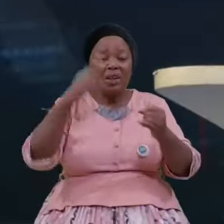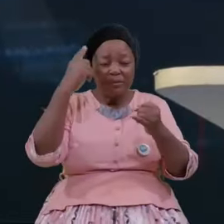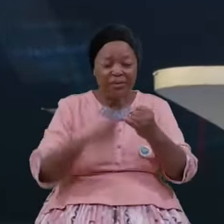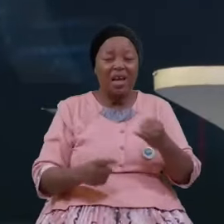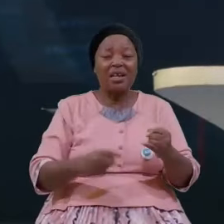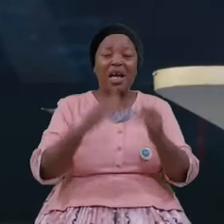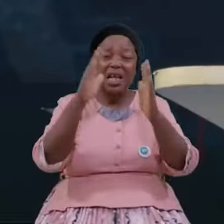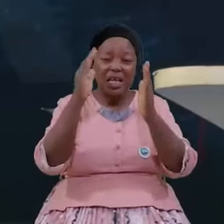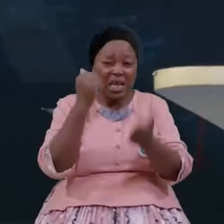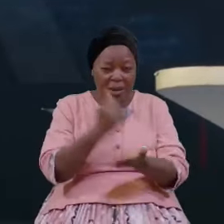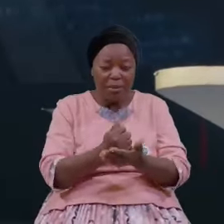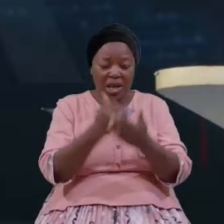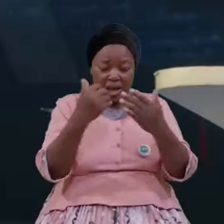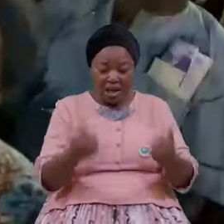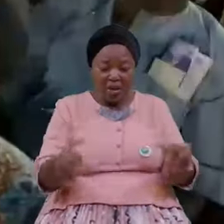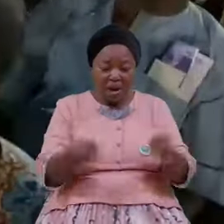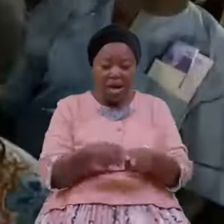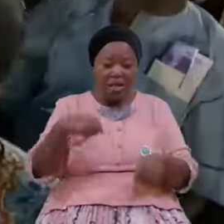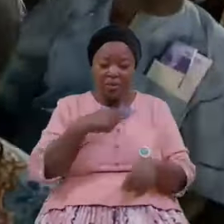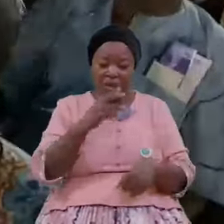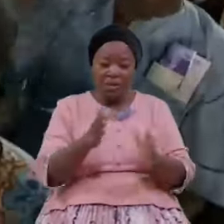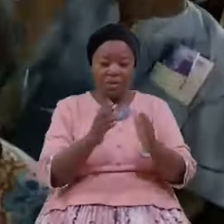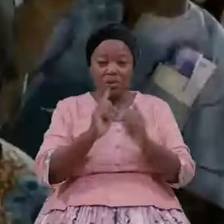as we're talking, God has answered your prayer.